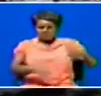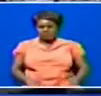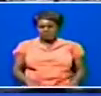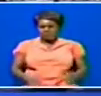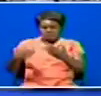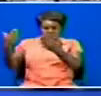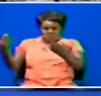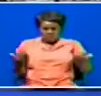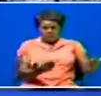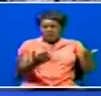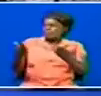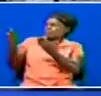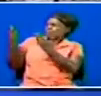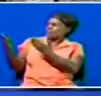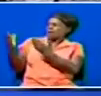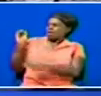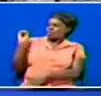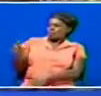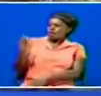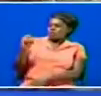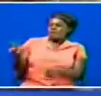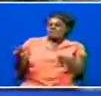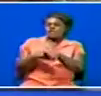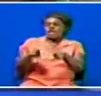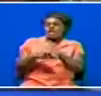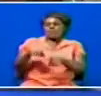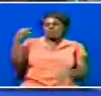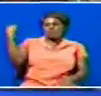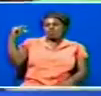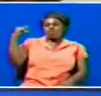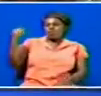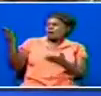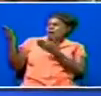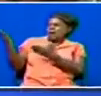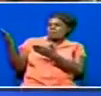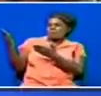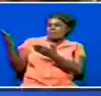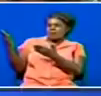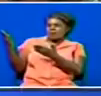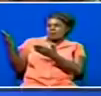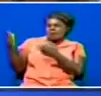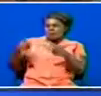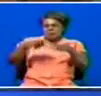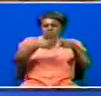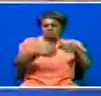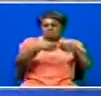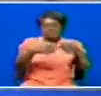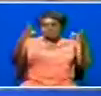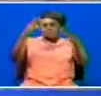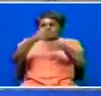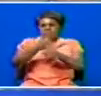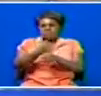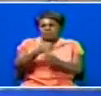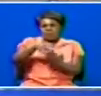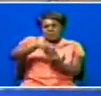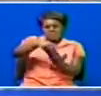Welcome to a world where garbage is gold. Here at the Continental Renewable Energy Company,